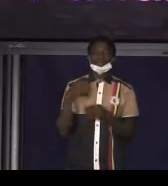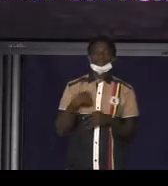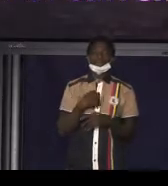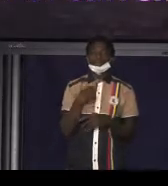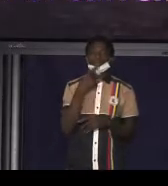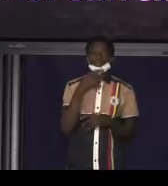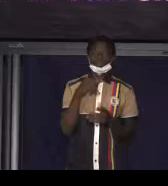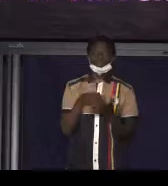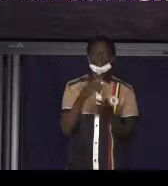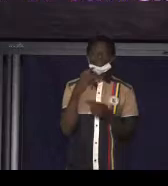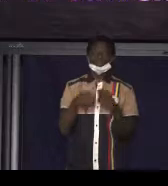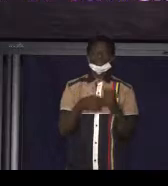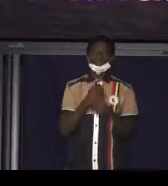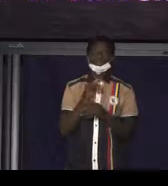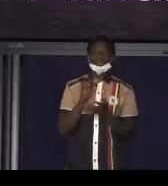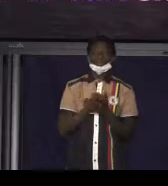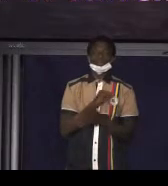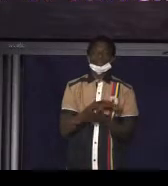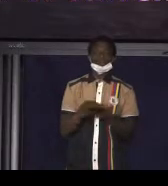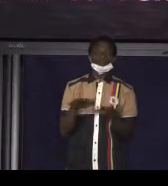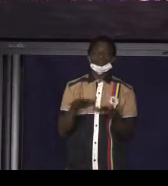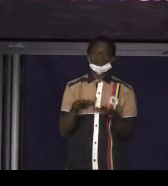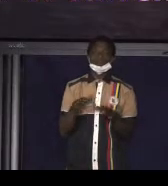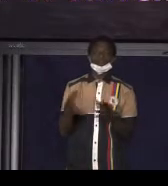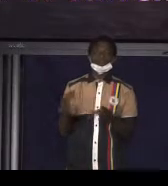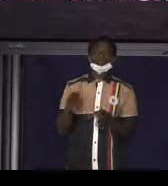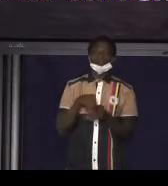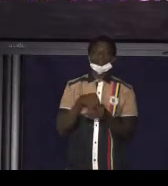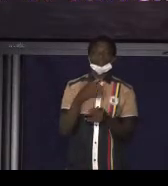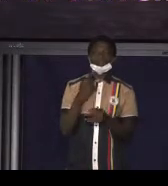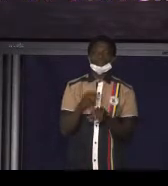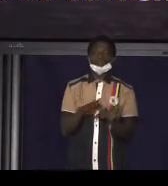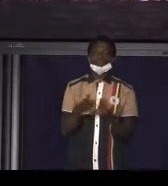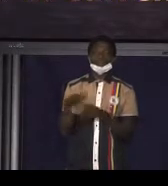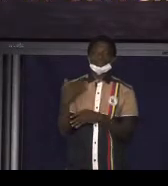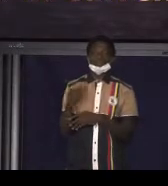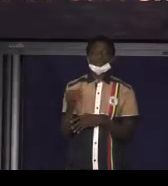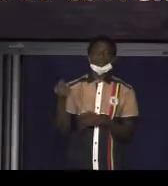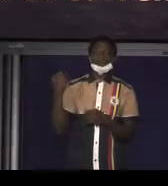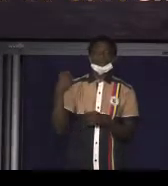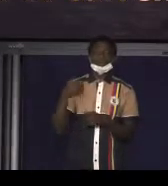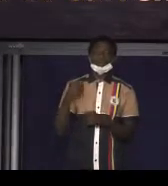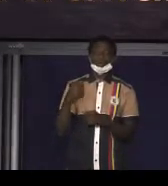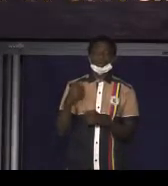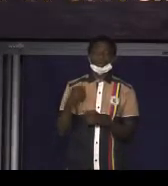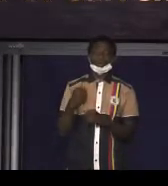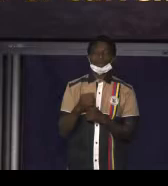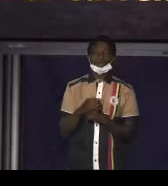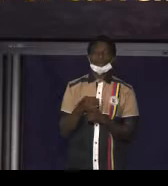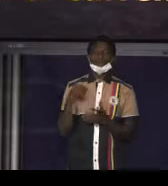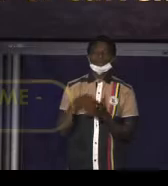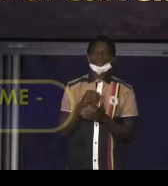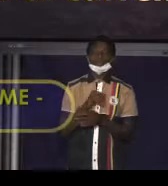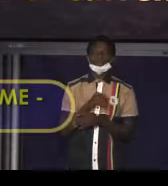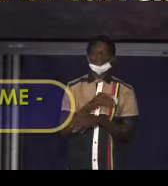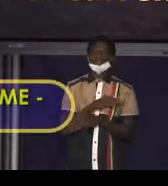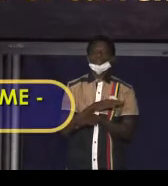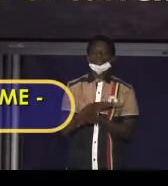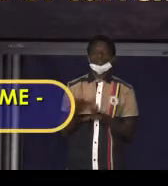are we saying? It's the type of electricity that does not involve the flow of current. It's the type of